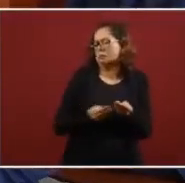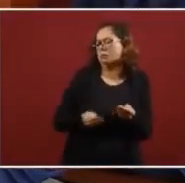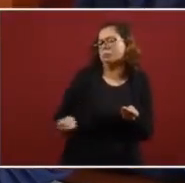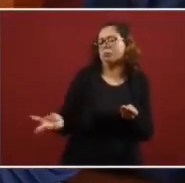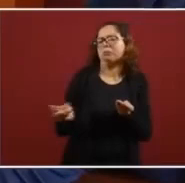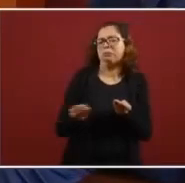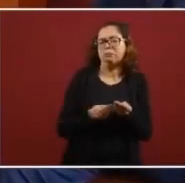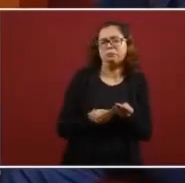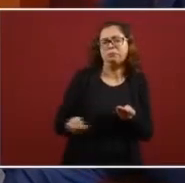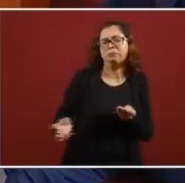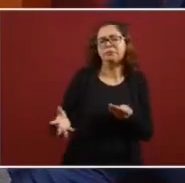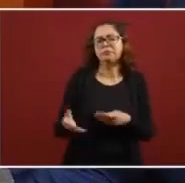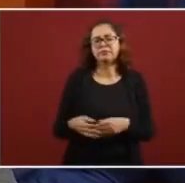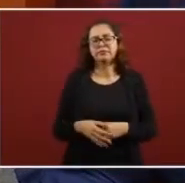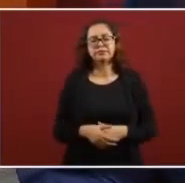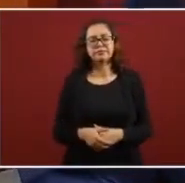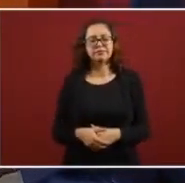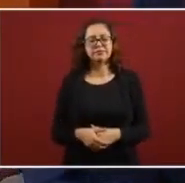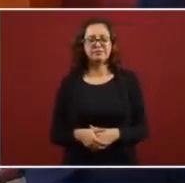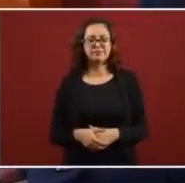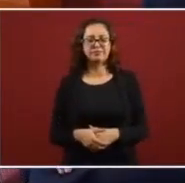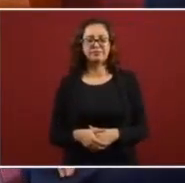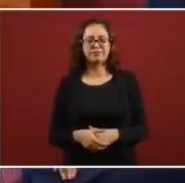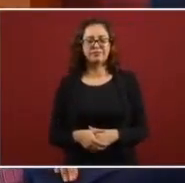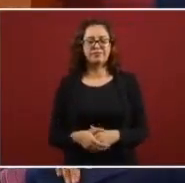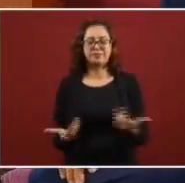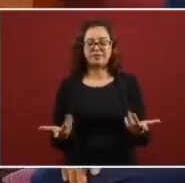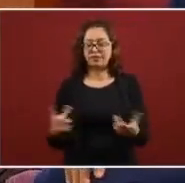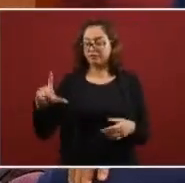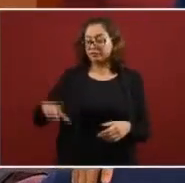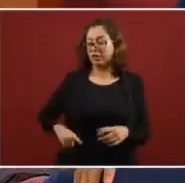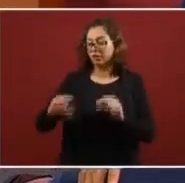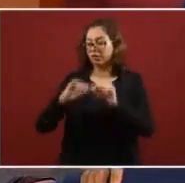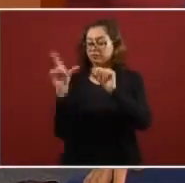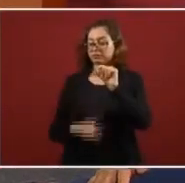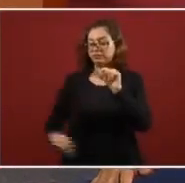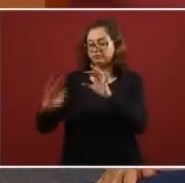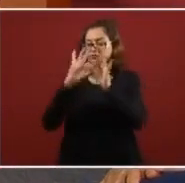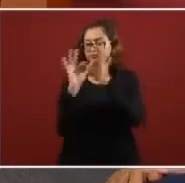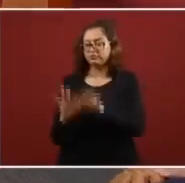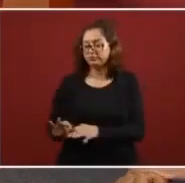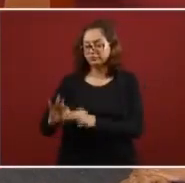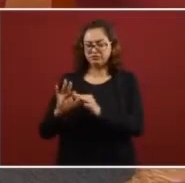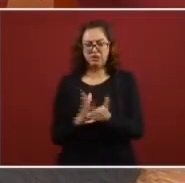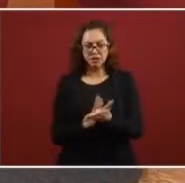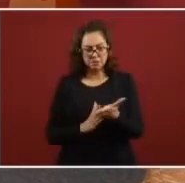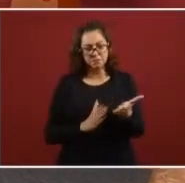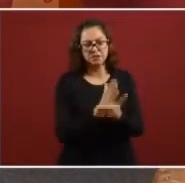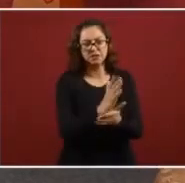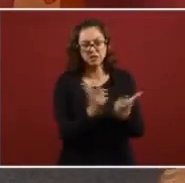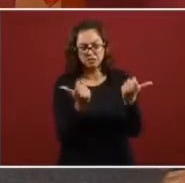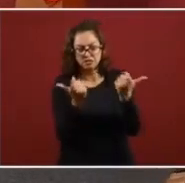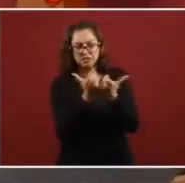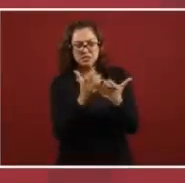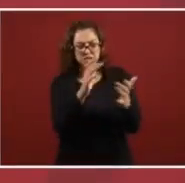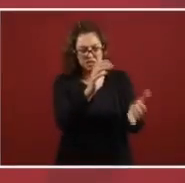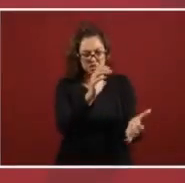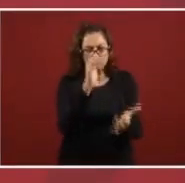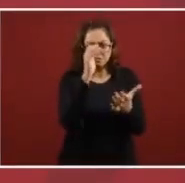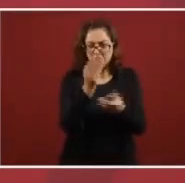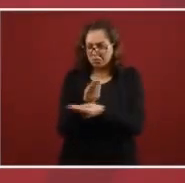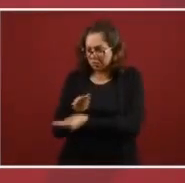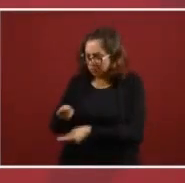So that the state, how could the state promote the development?